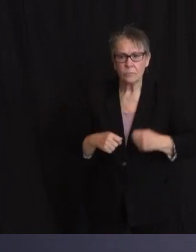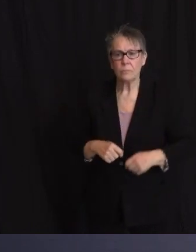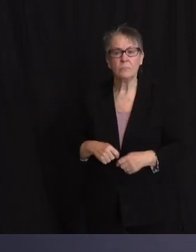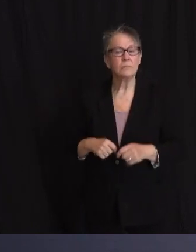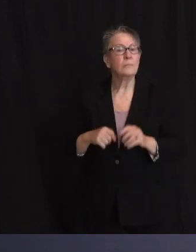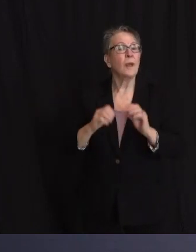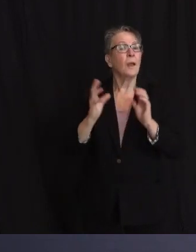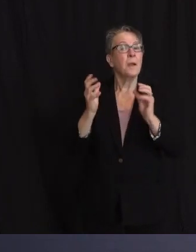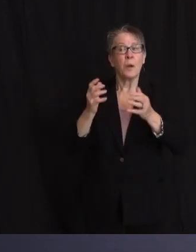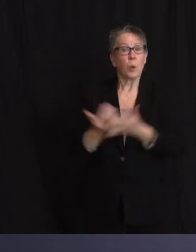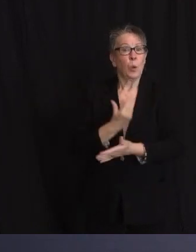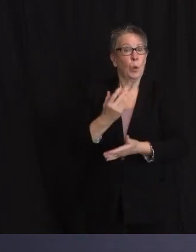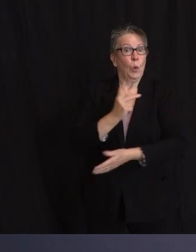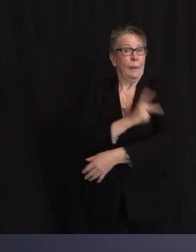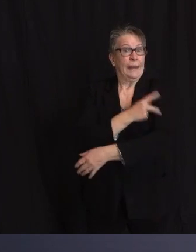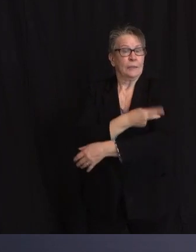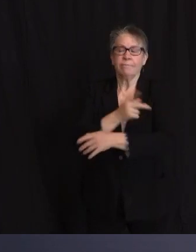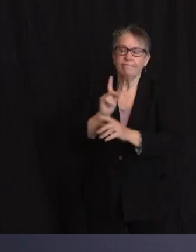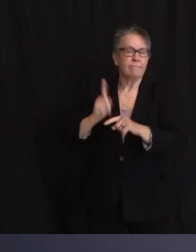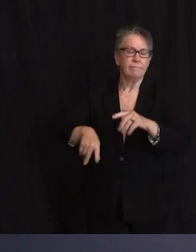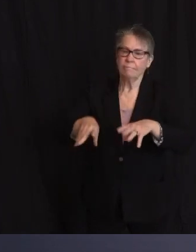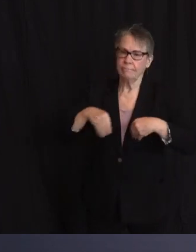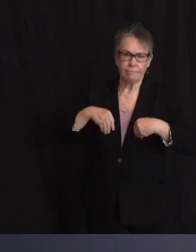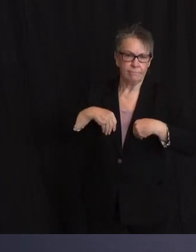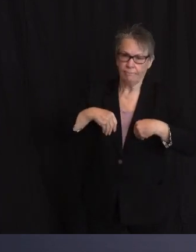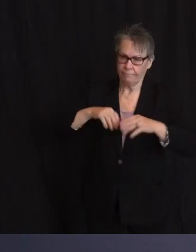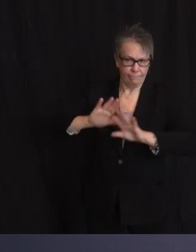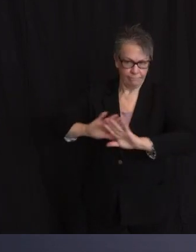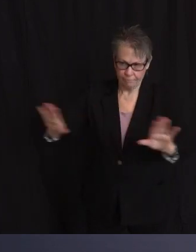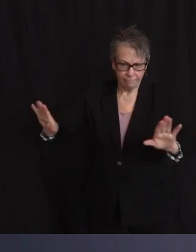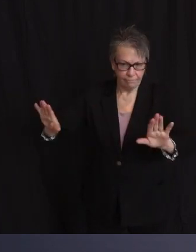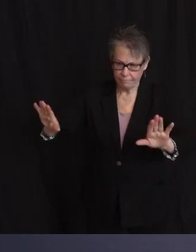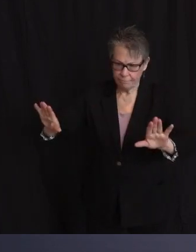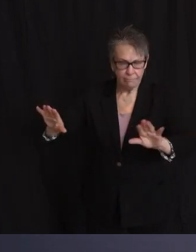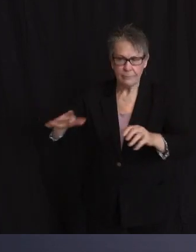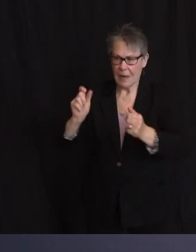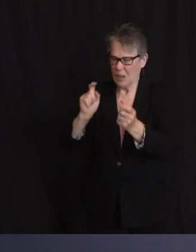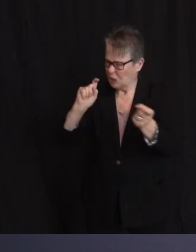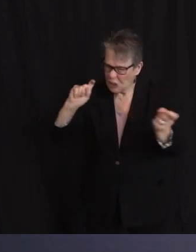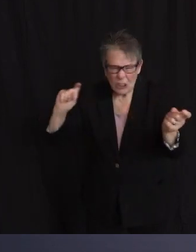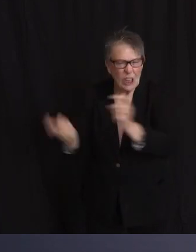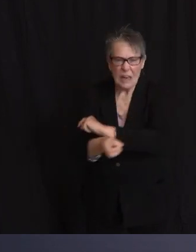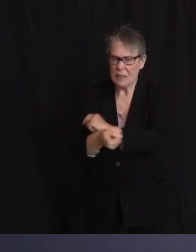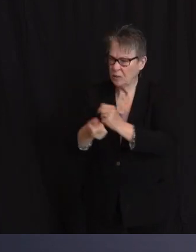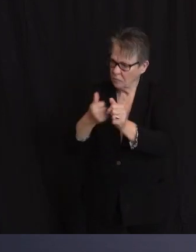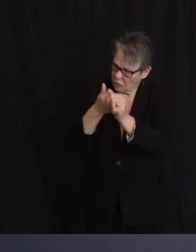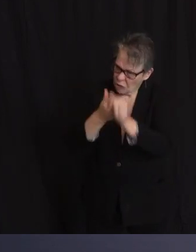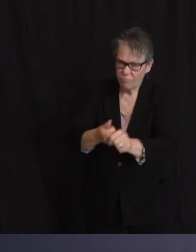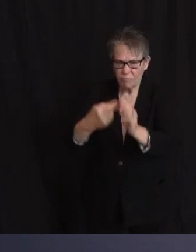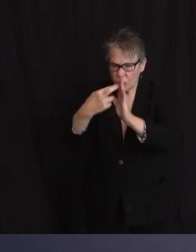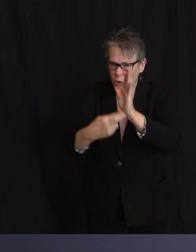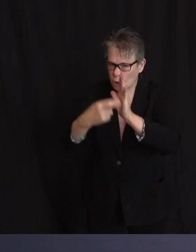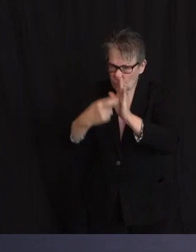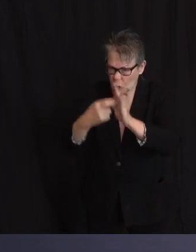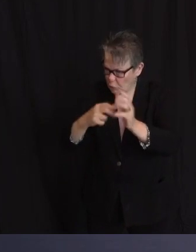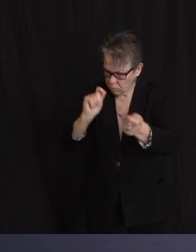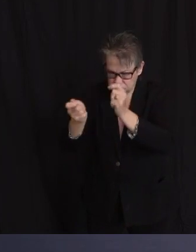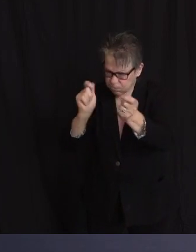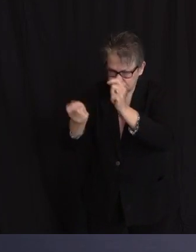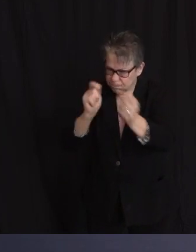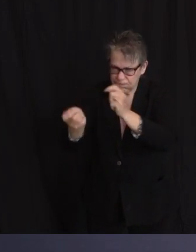Health. As the governor mentioned, today we are posting a list of all facilities, their number of reported